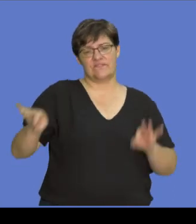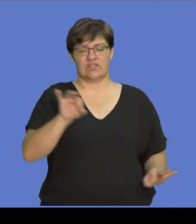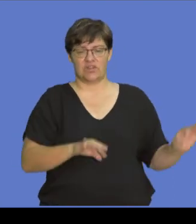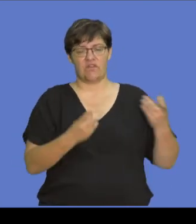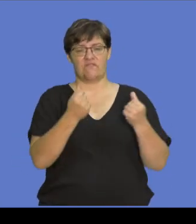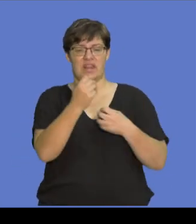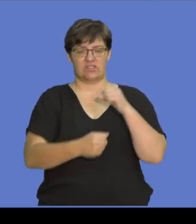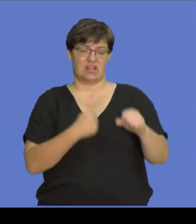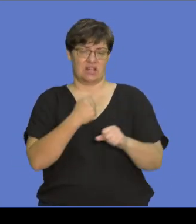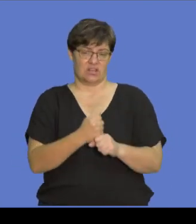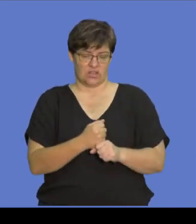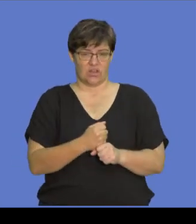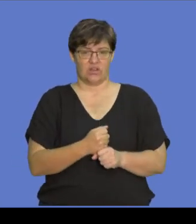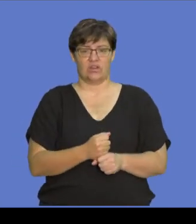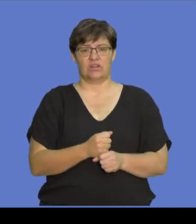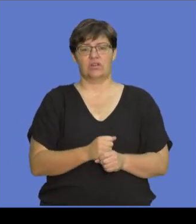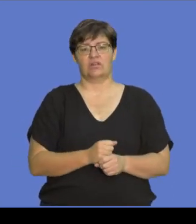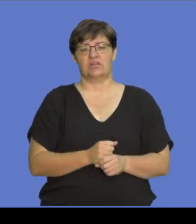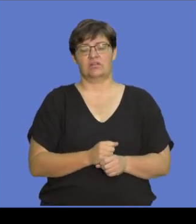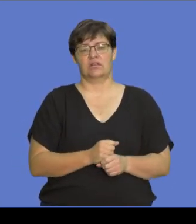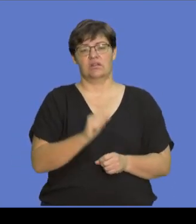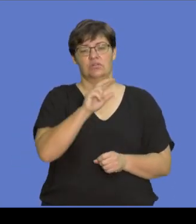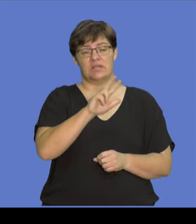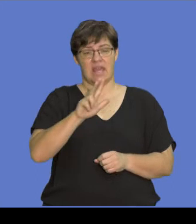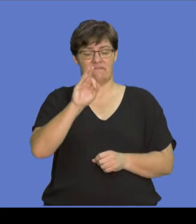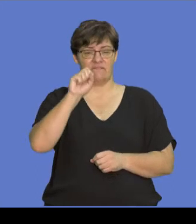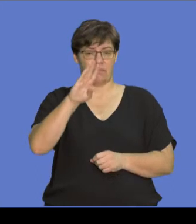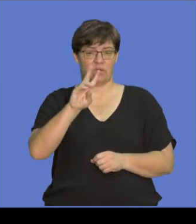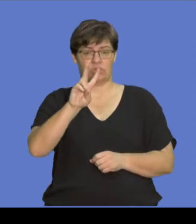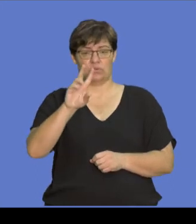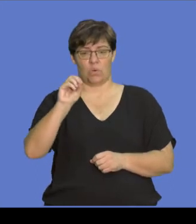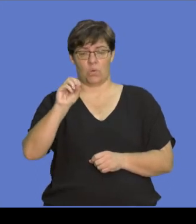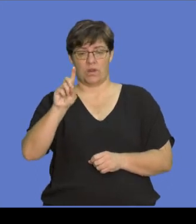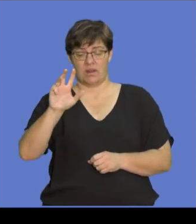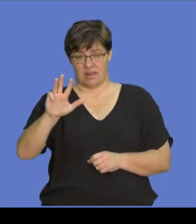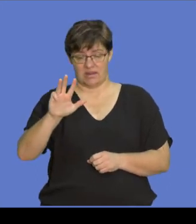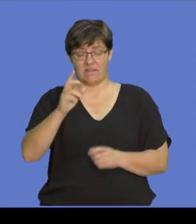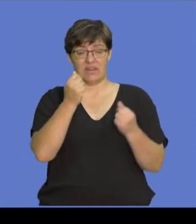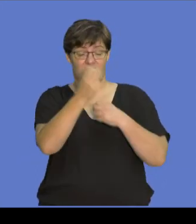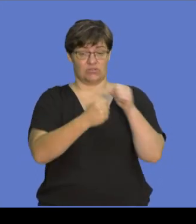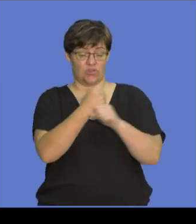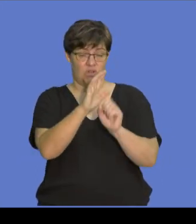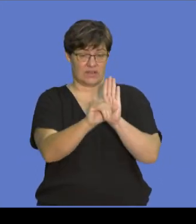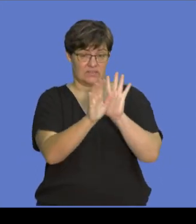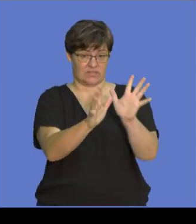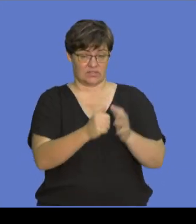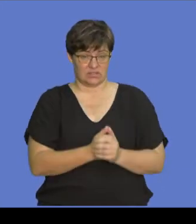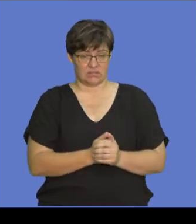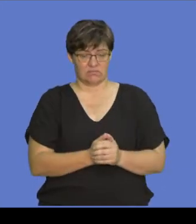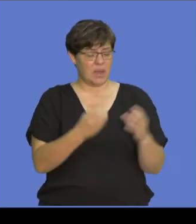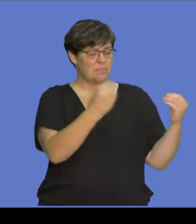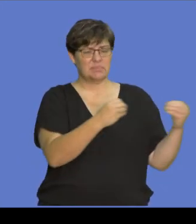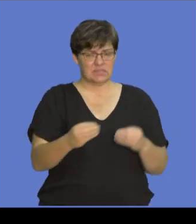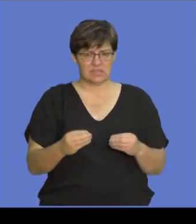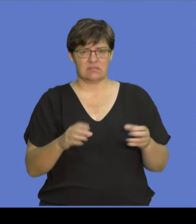year ended the 28th of February 2019. So that's your financial year that you've identified. The business makes